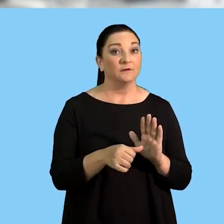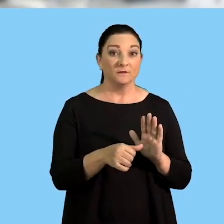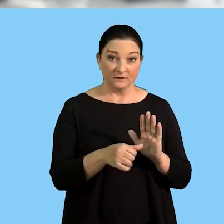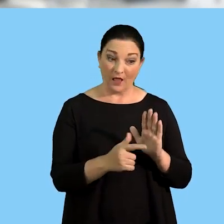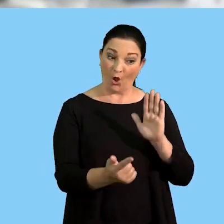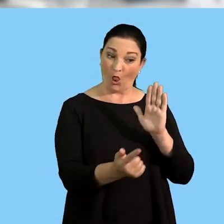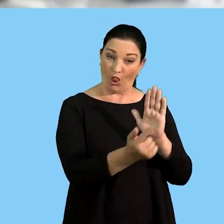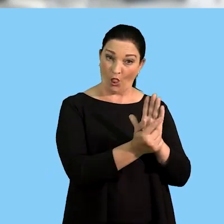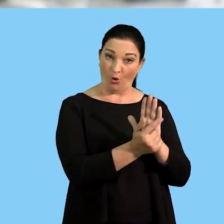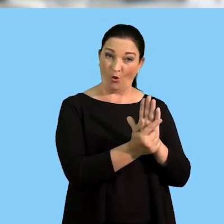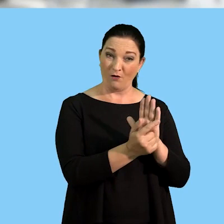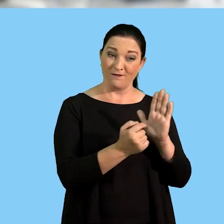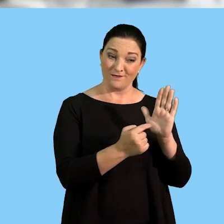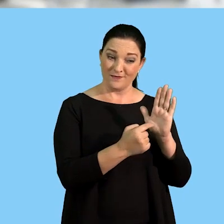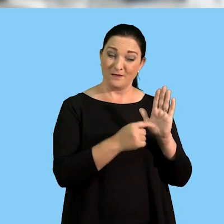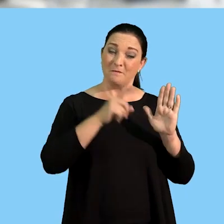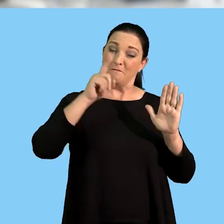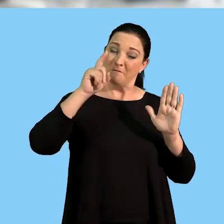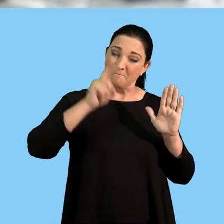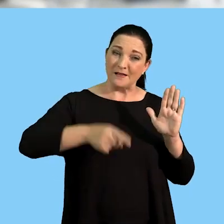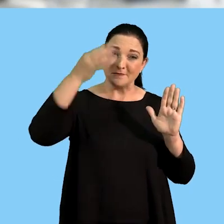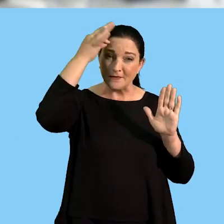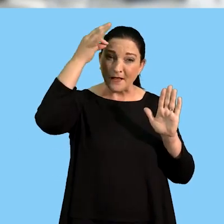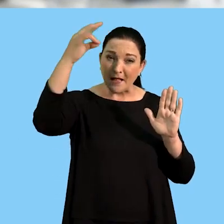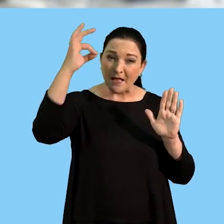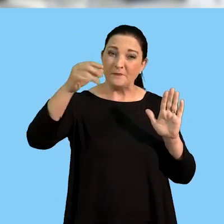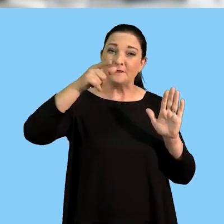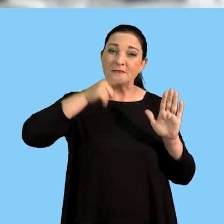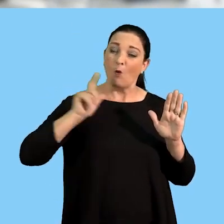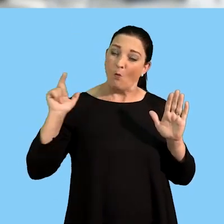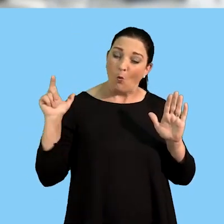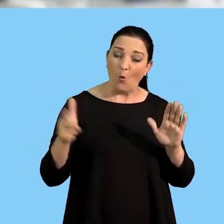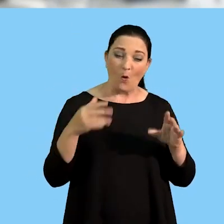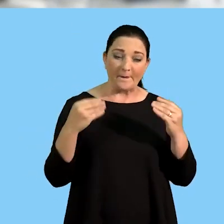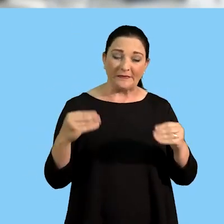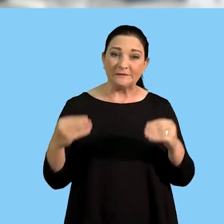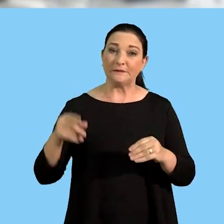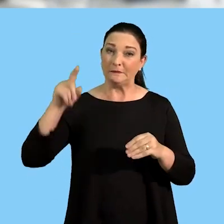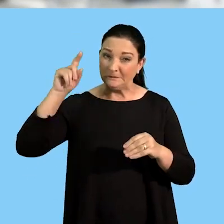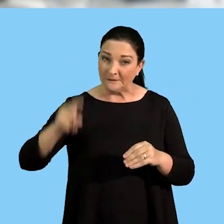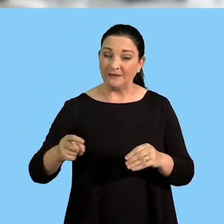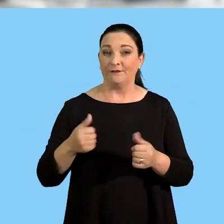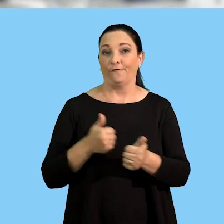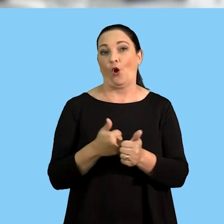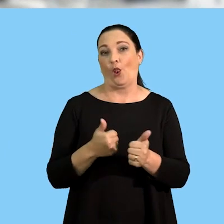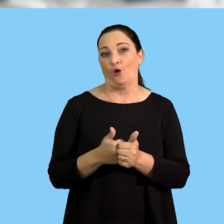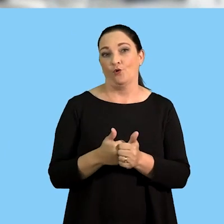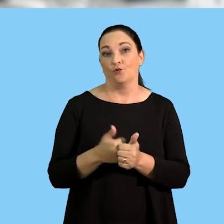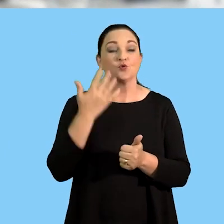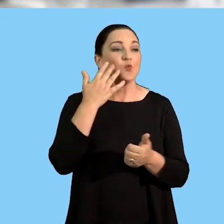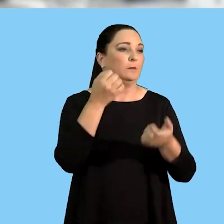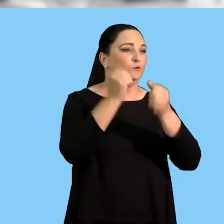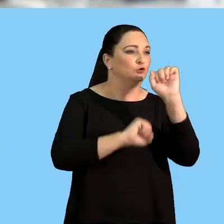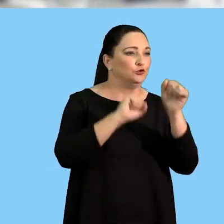a particular law which is a requirement by the government that businesses need to follow when they are handling machinery or when